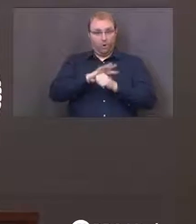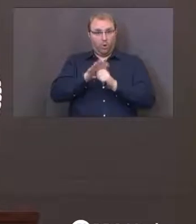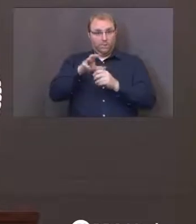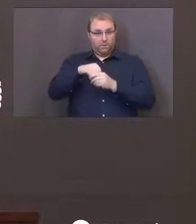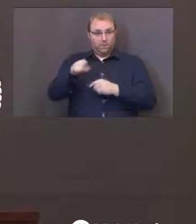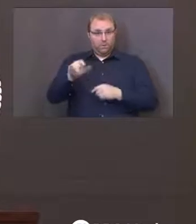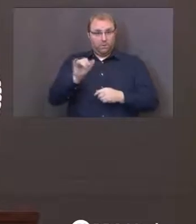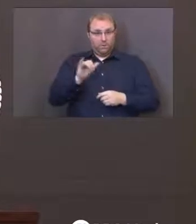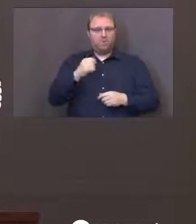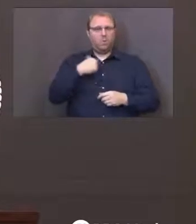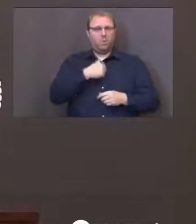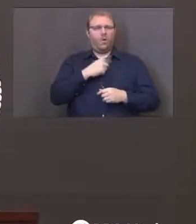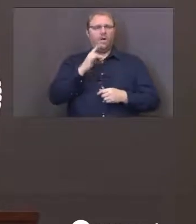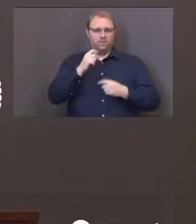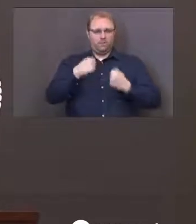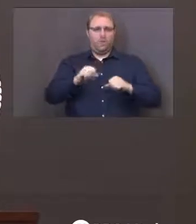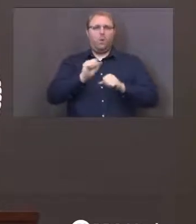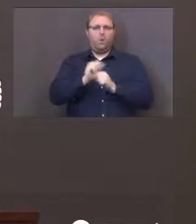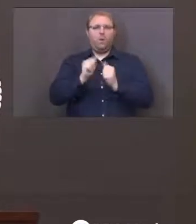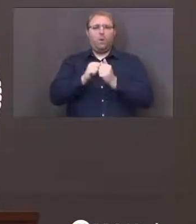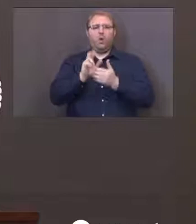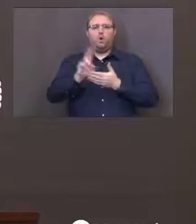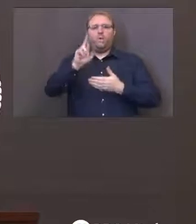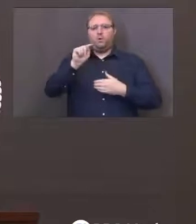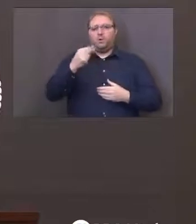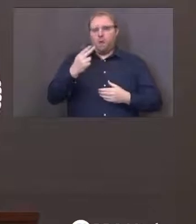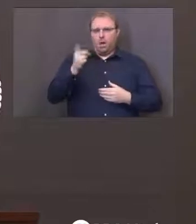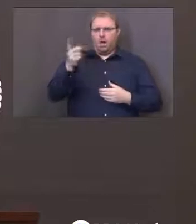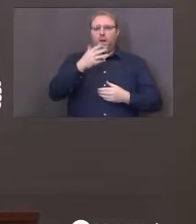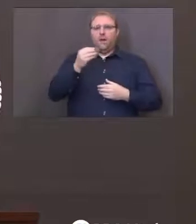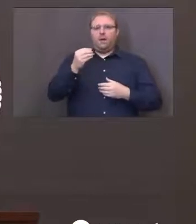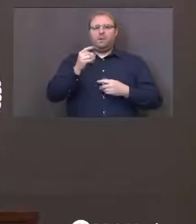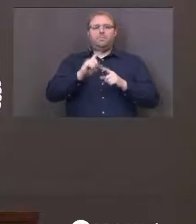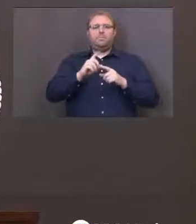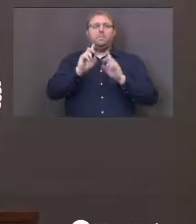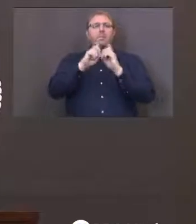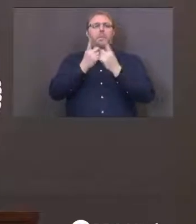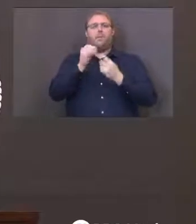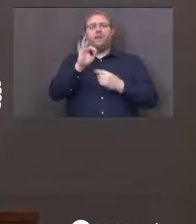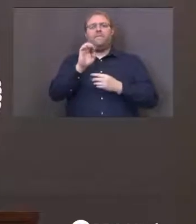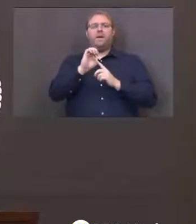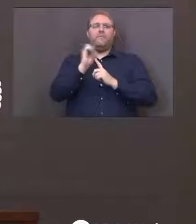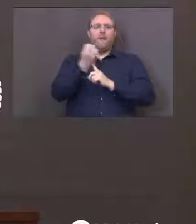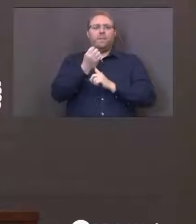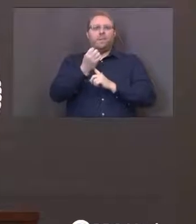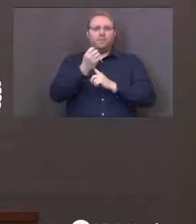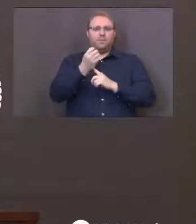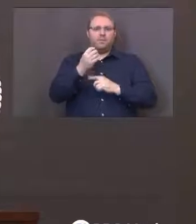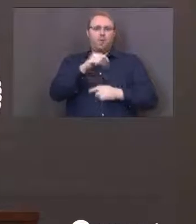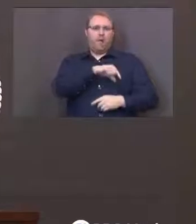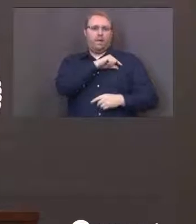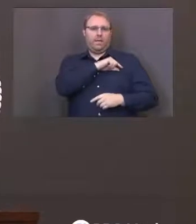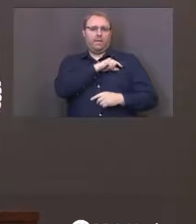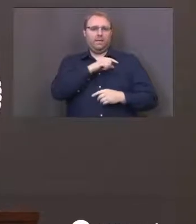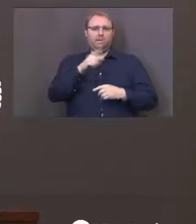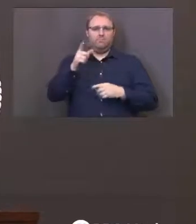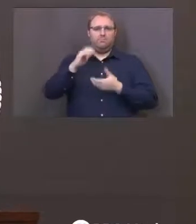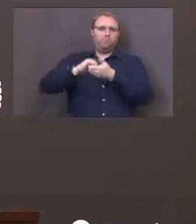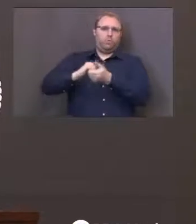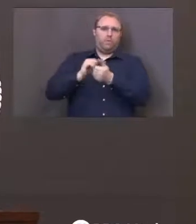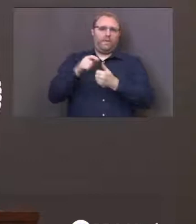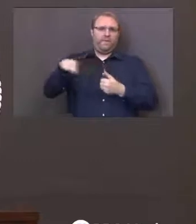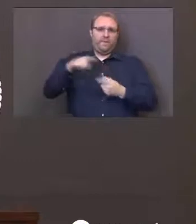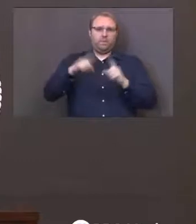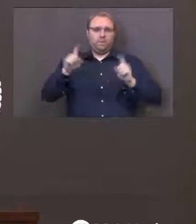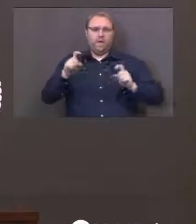been doing that, working with our University of Utah and Department of Environmental Quality partners who have been leading that. This